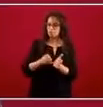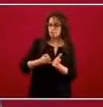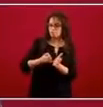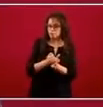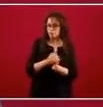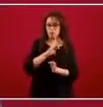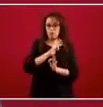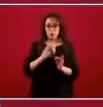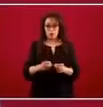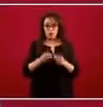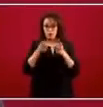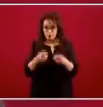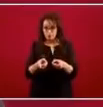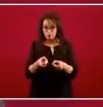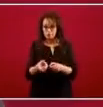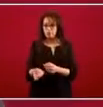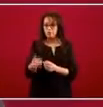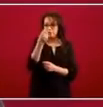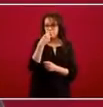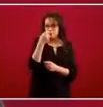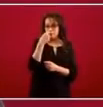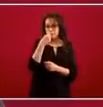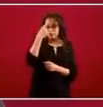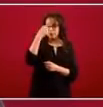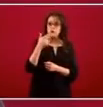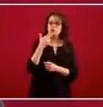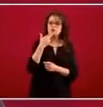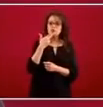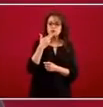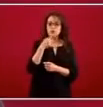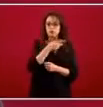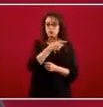haven't reached a conclusion that this medication should be